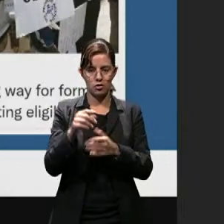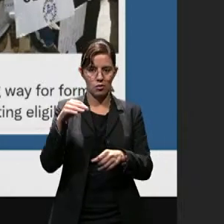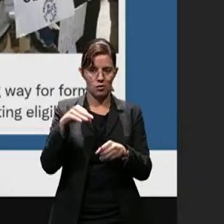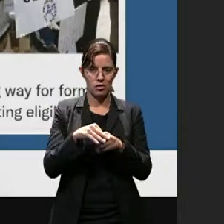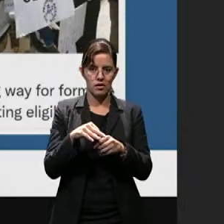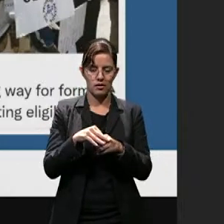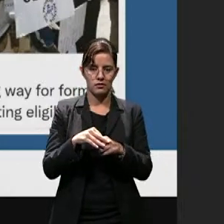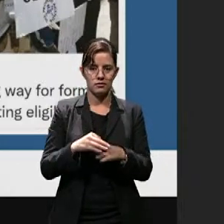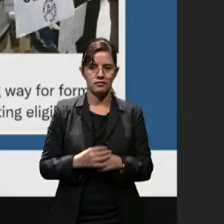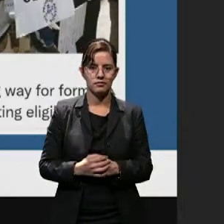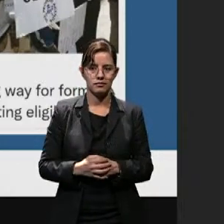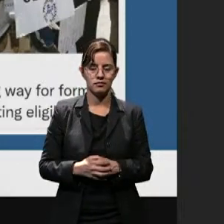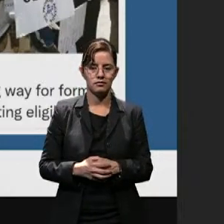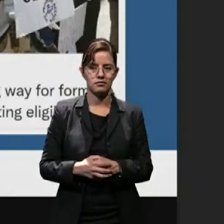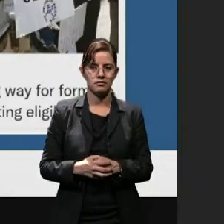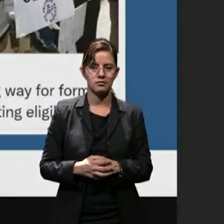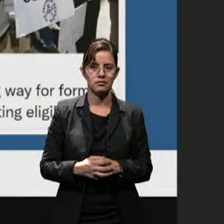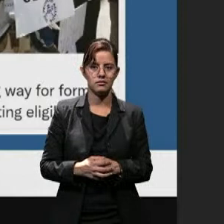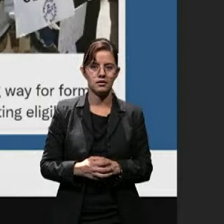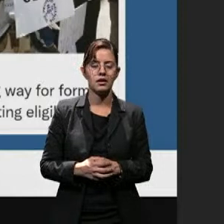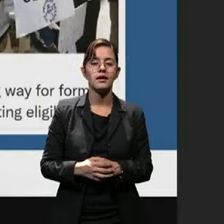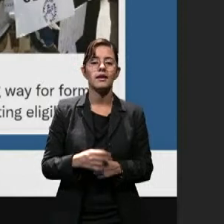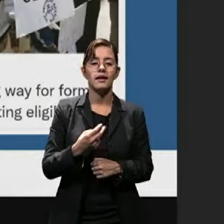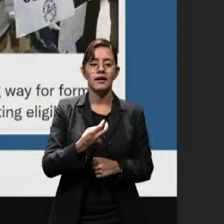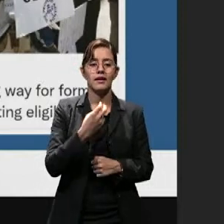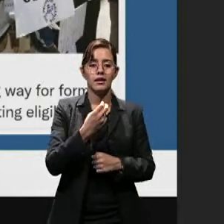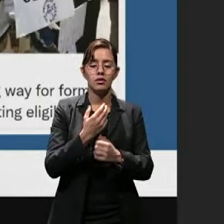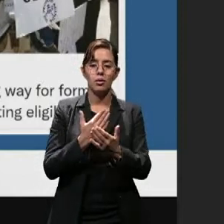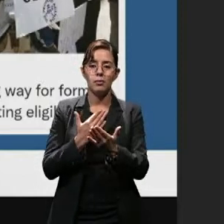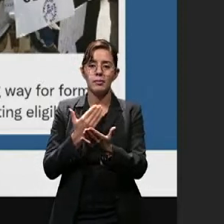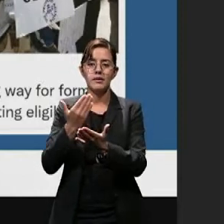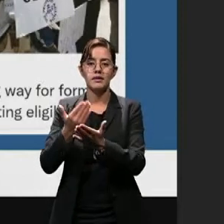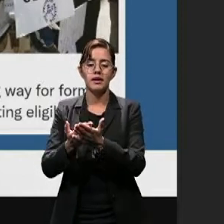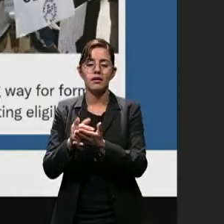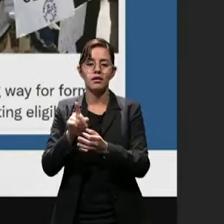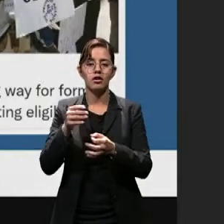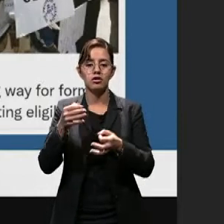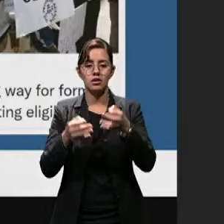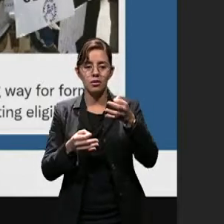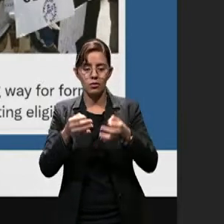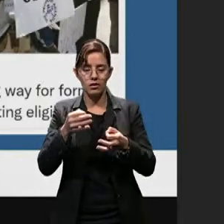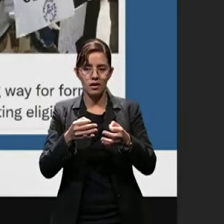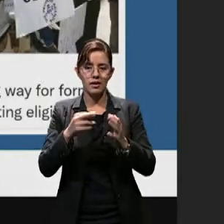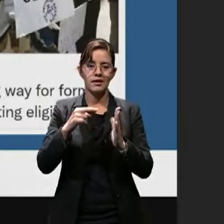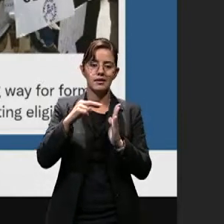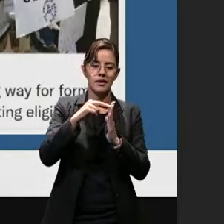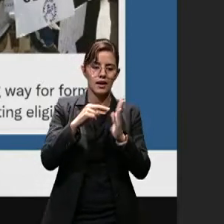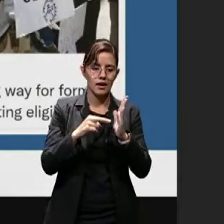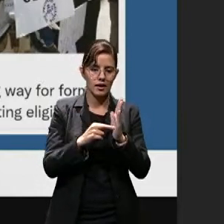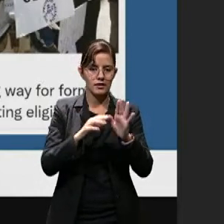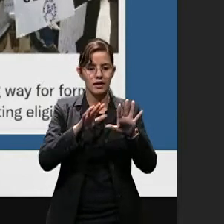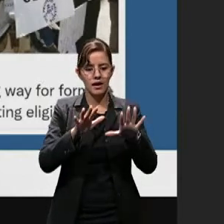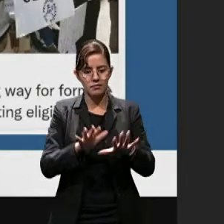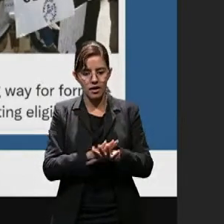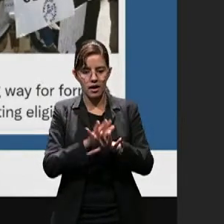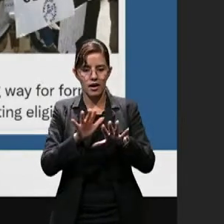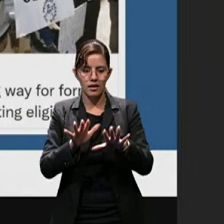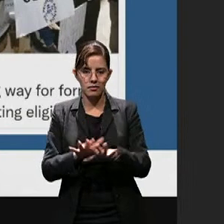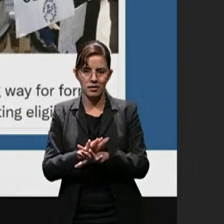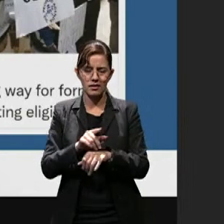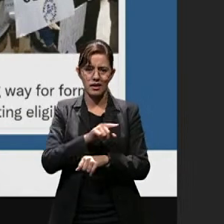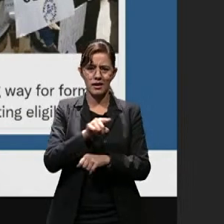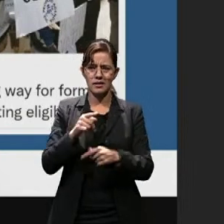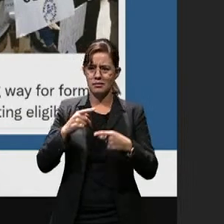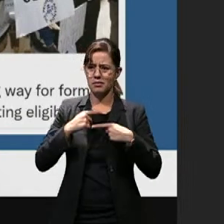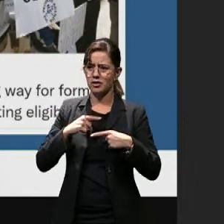forth repeatedly. Individuals that were confused in that setting, that registered and voted, but maybe